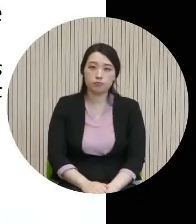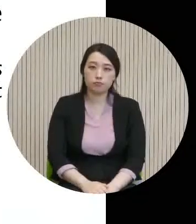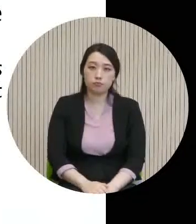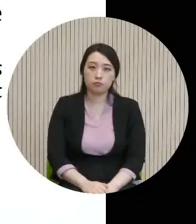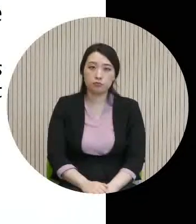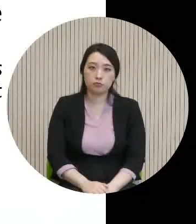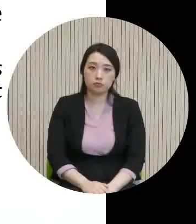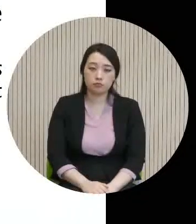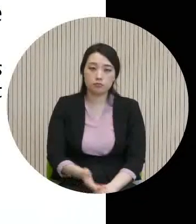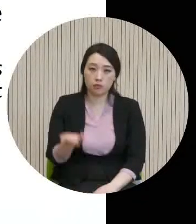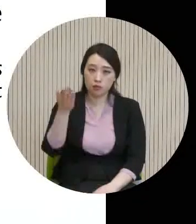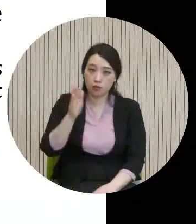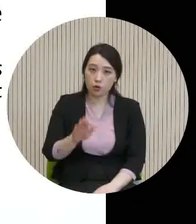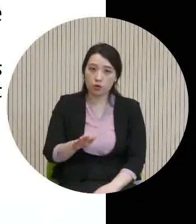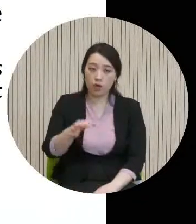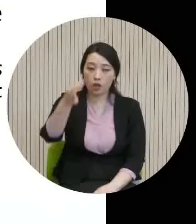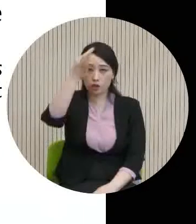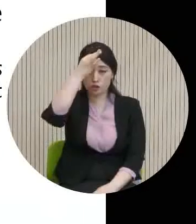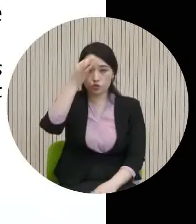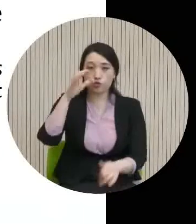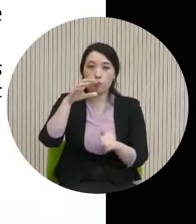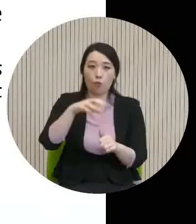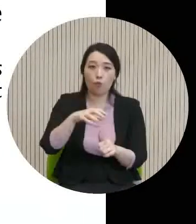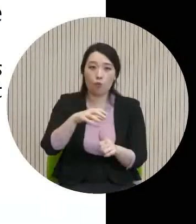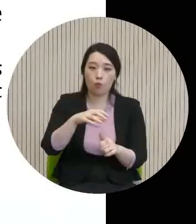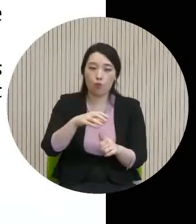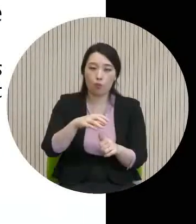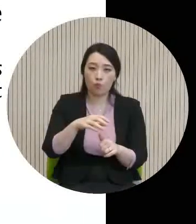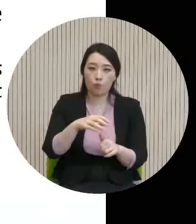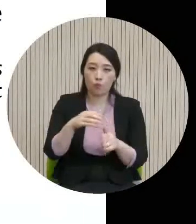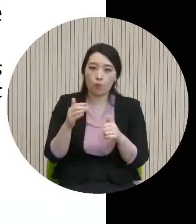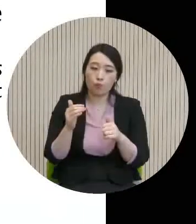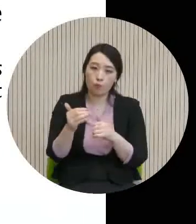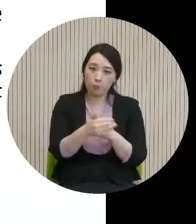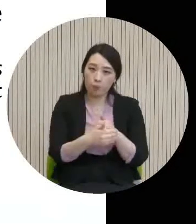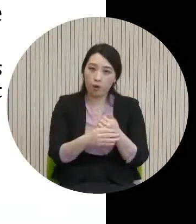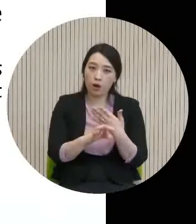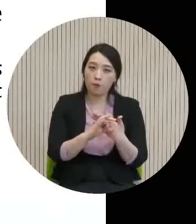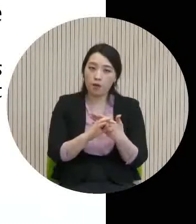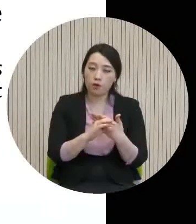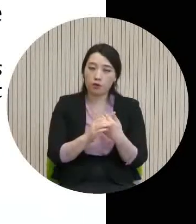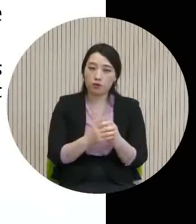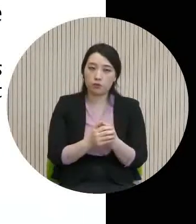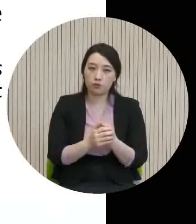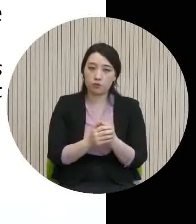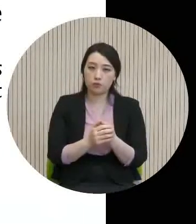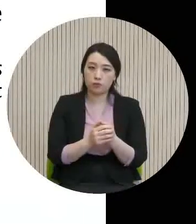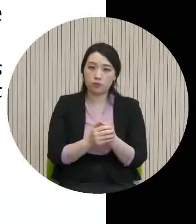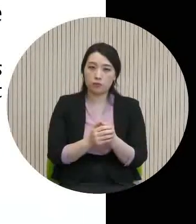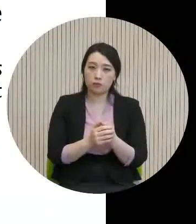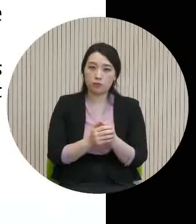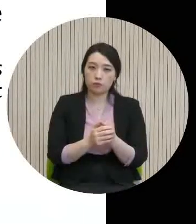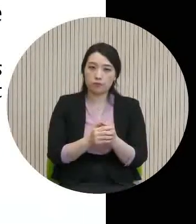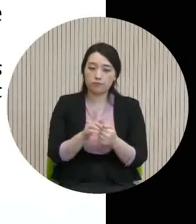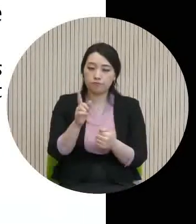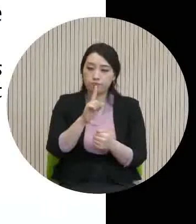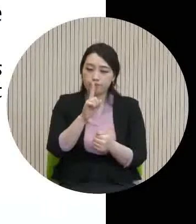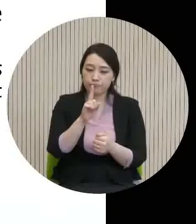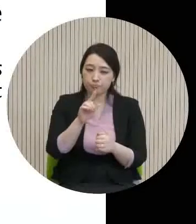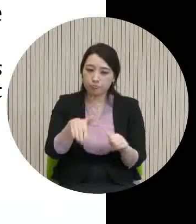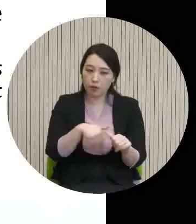technological protection measure embedded, that ability to create